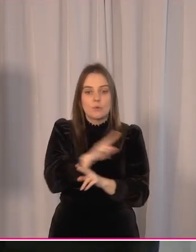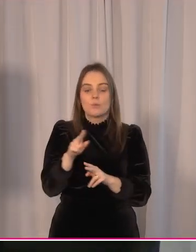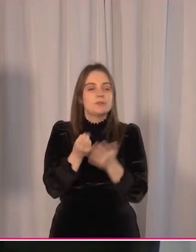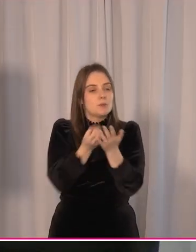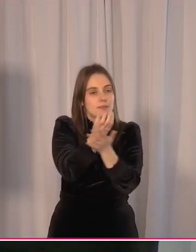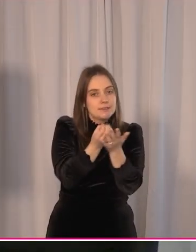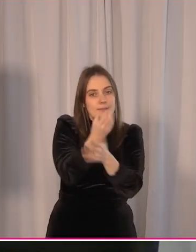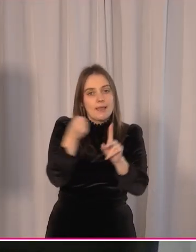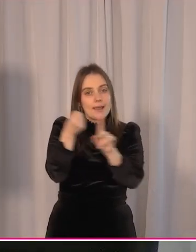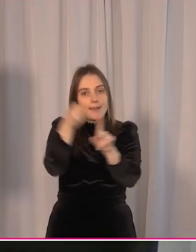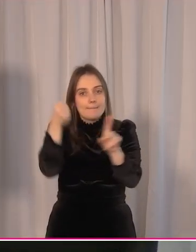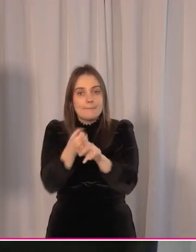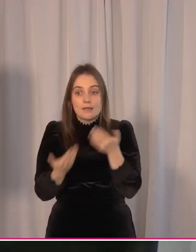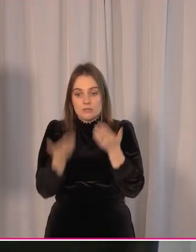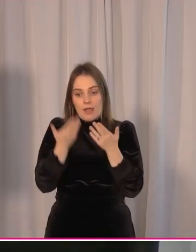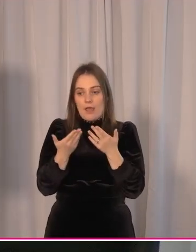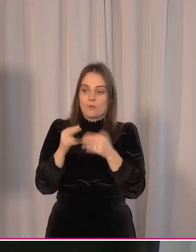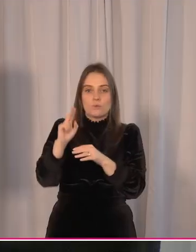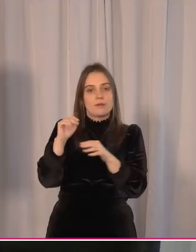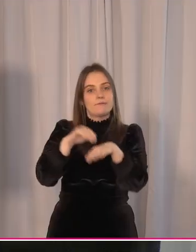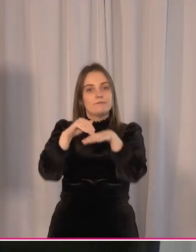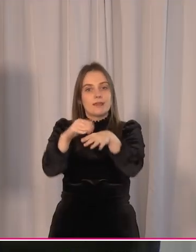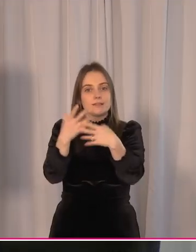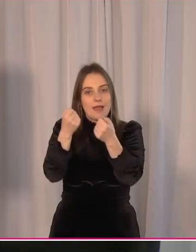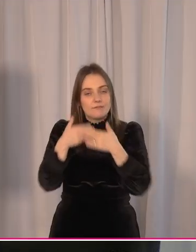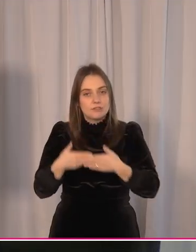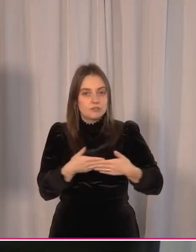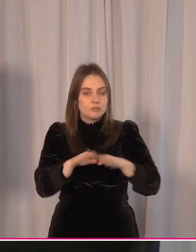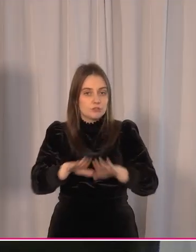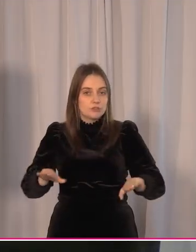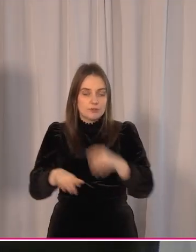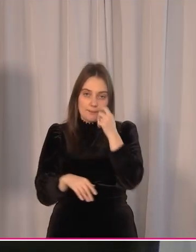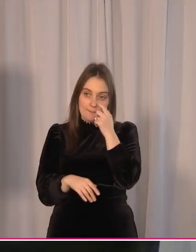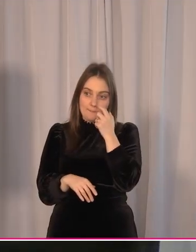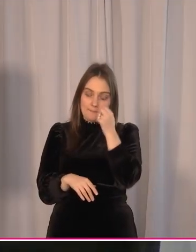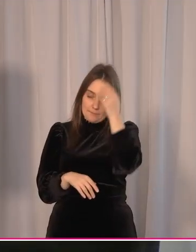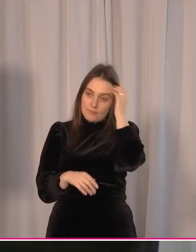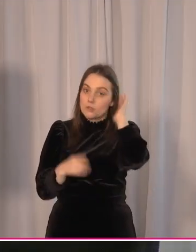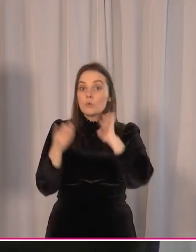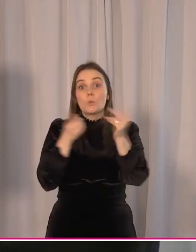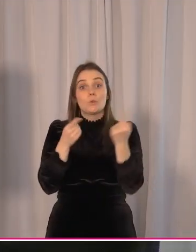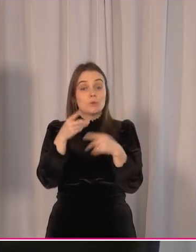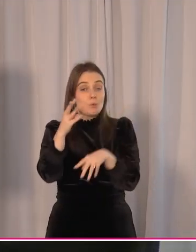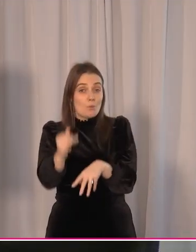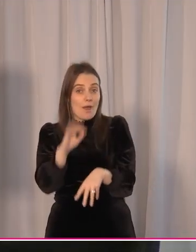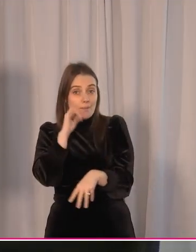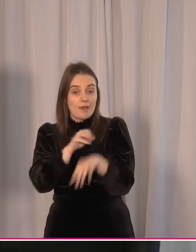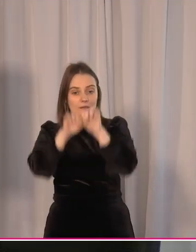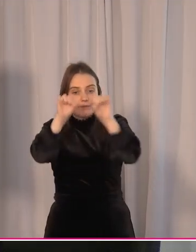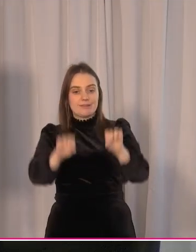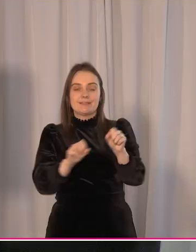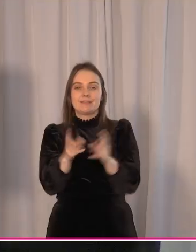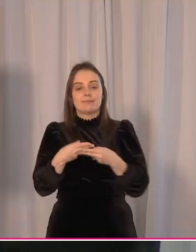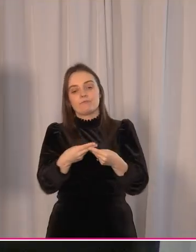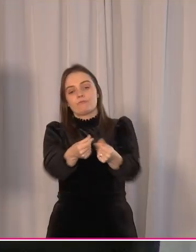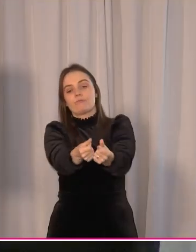the impacts on the ability to have children. And we do it because it just makes systems work better. It's safer.